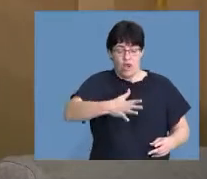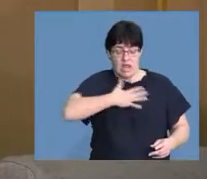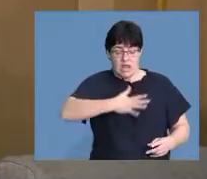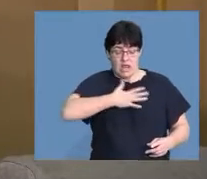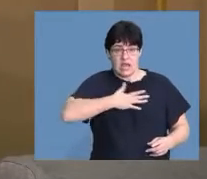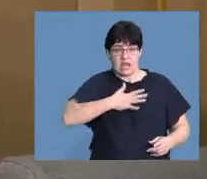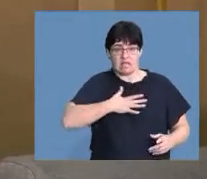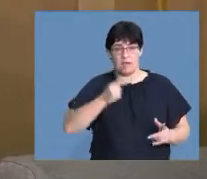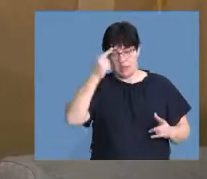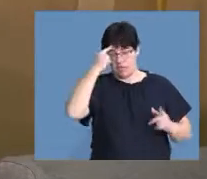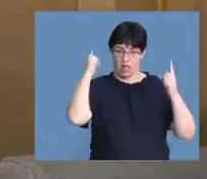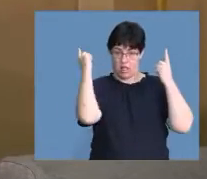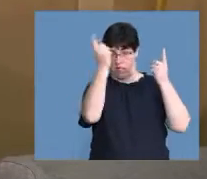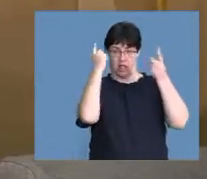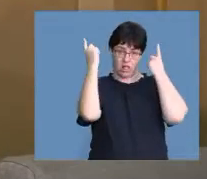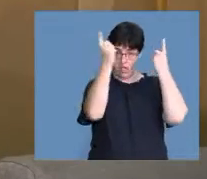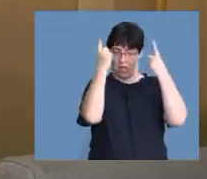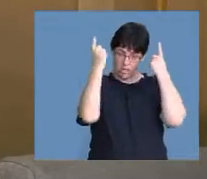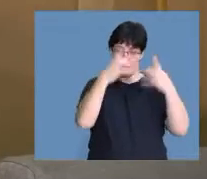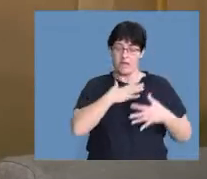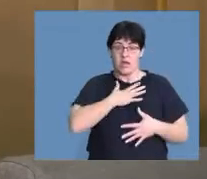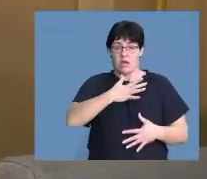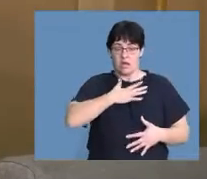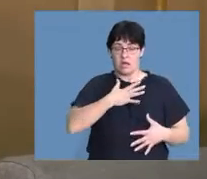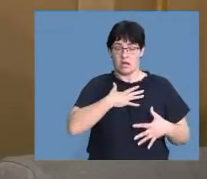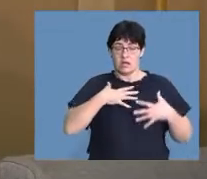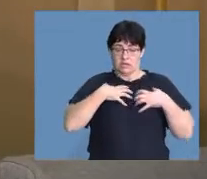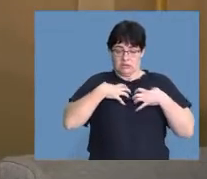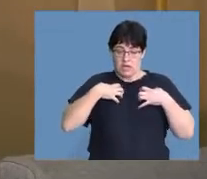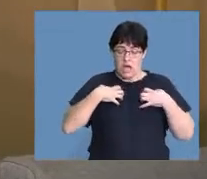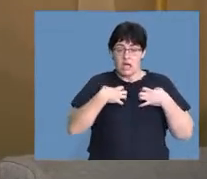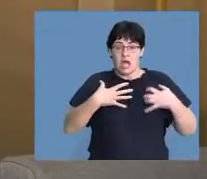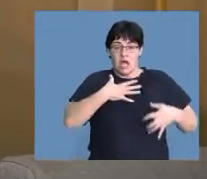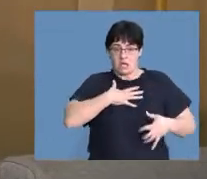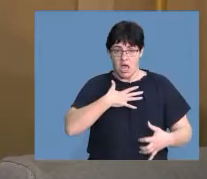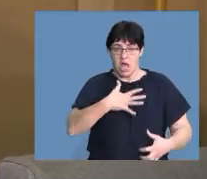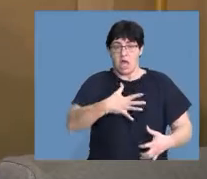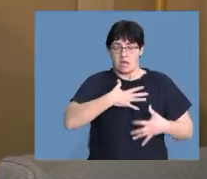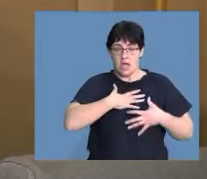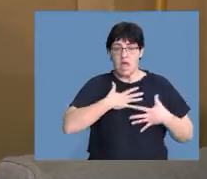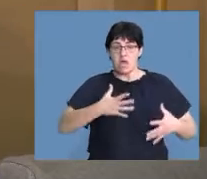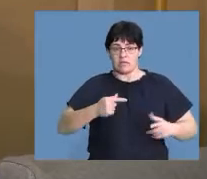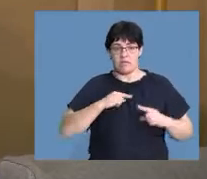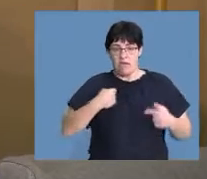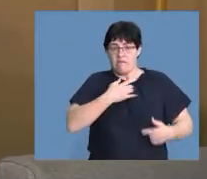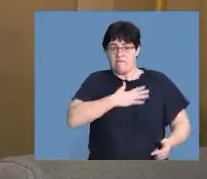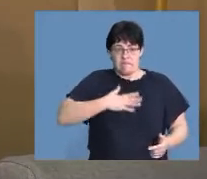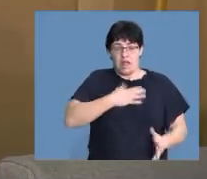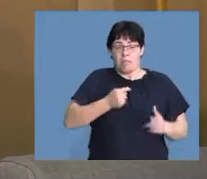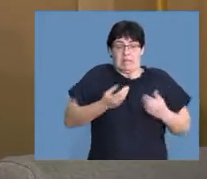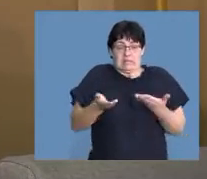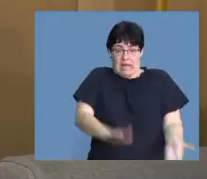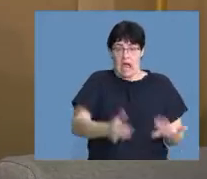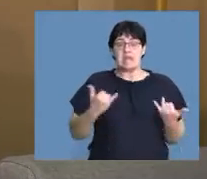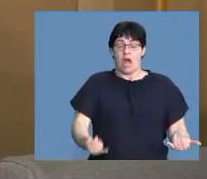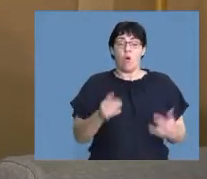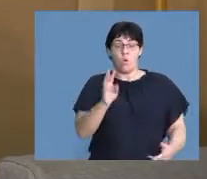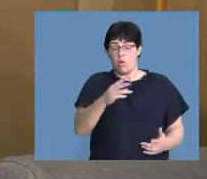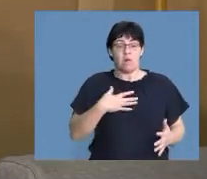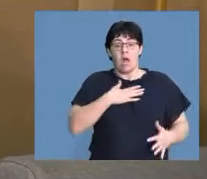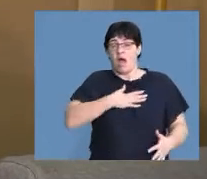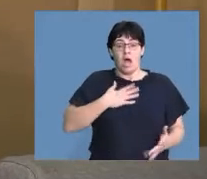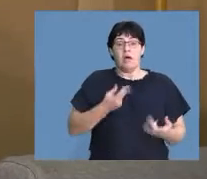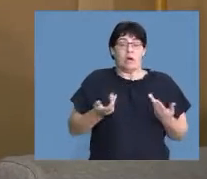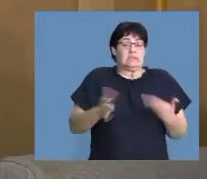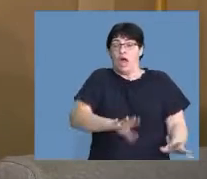to maybe feel a bit dizzy, you start to feel anxious, and you start to feel like, actually I could die. You start thinking, how could I die? What